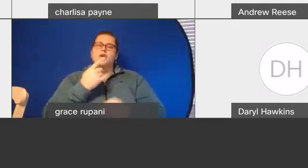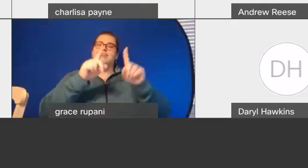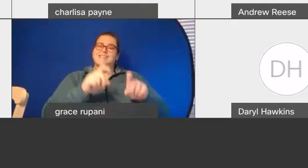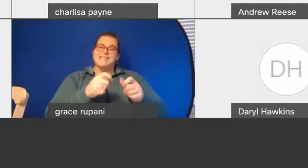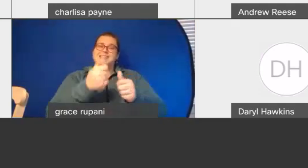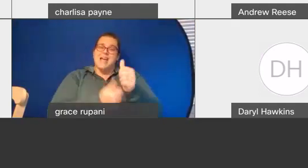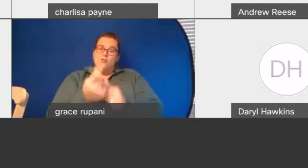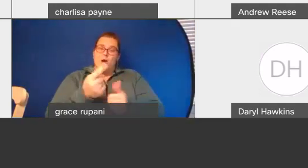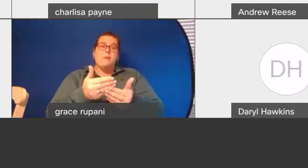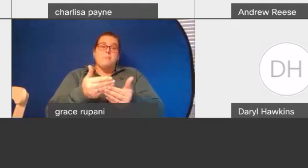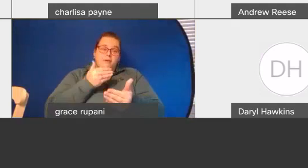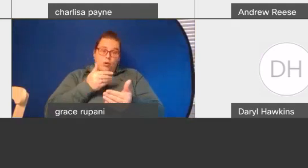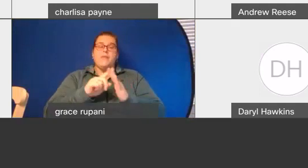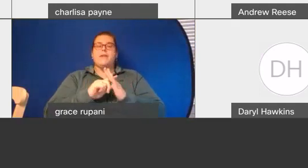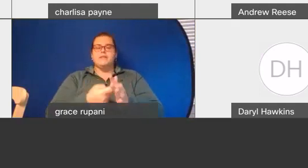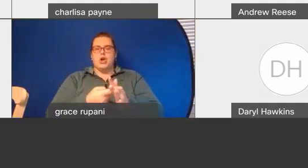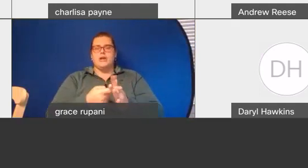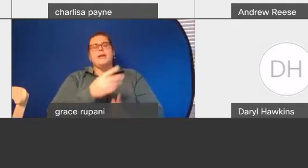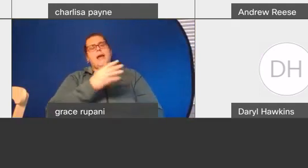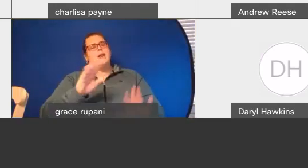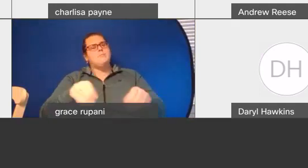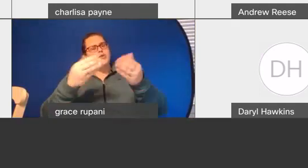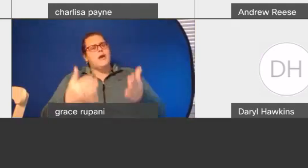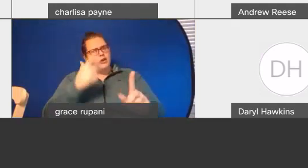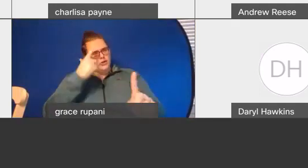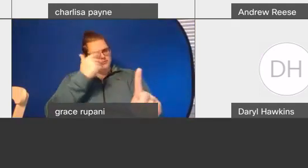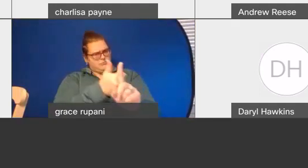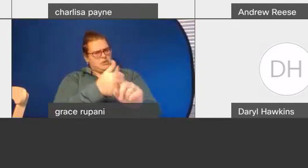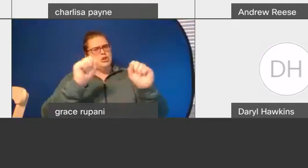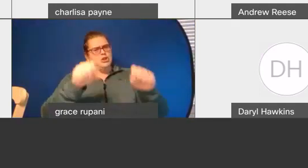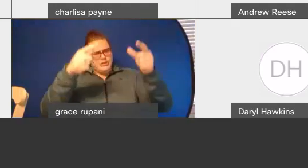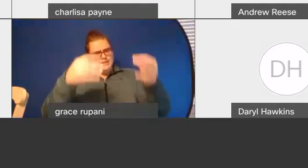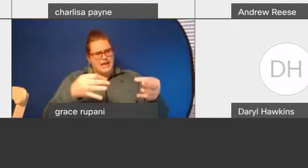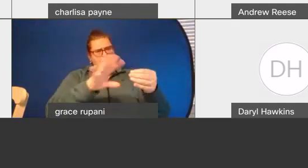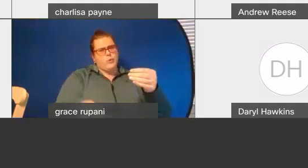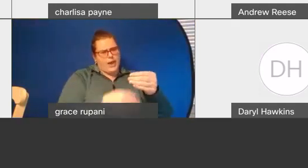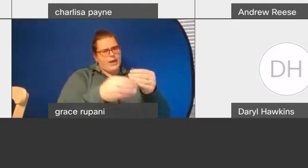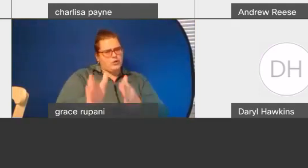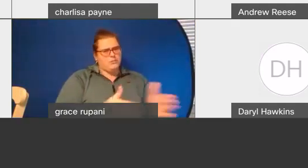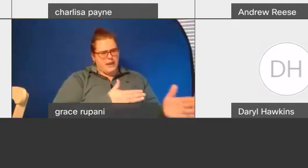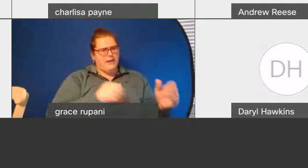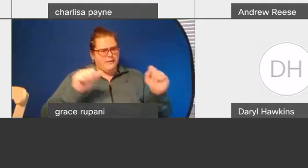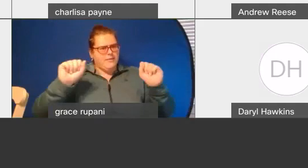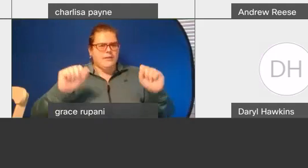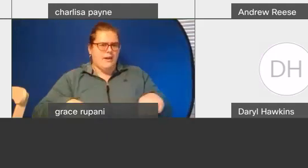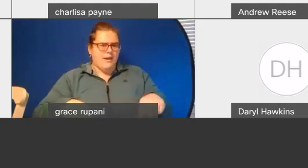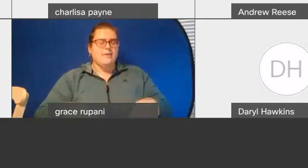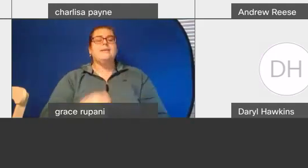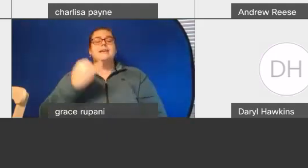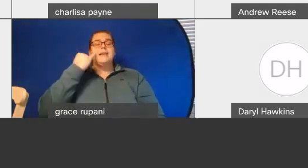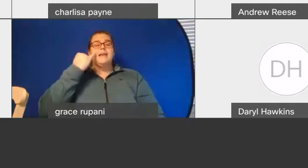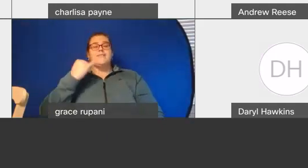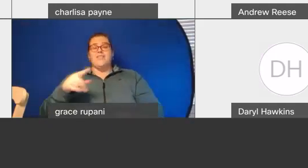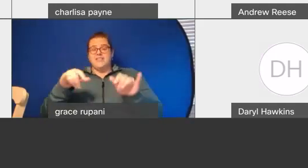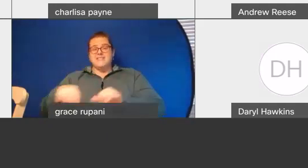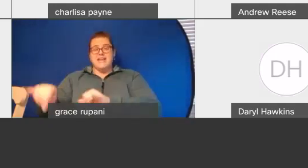start, and providers may include that in their own plan. If a provider goes sort of above the standard